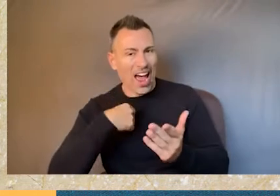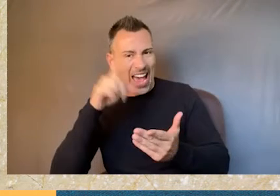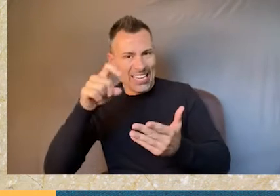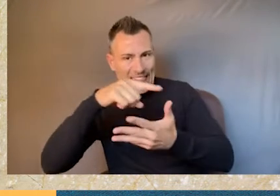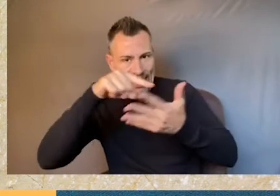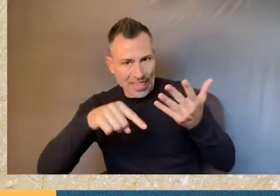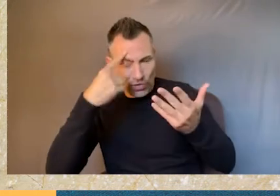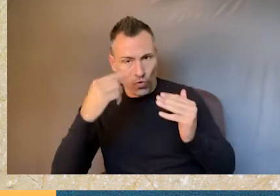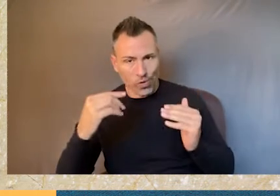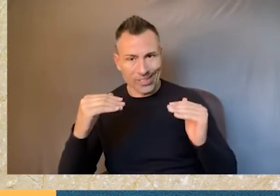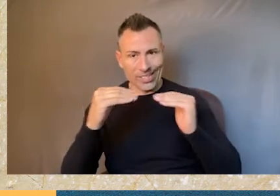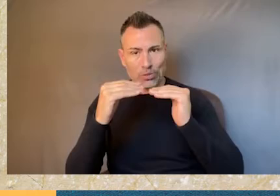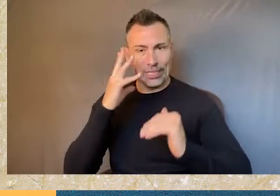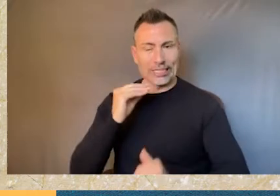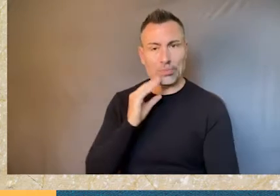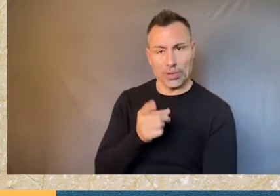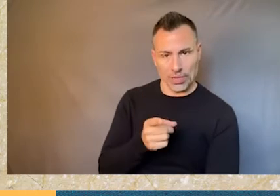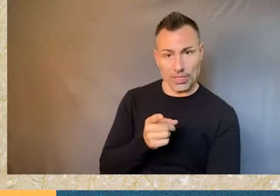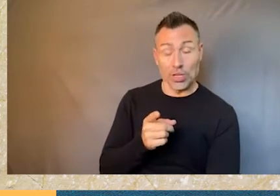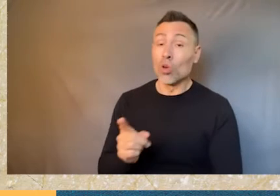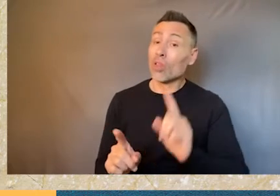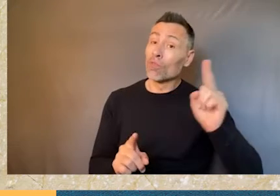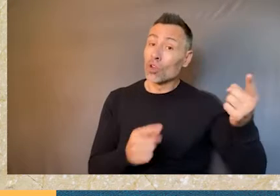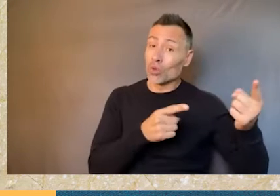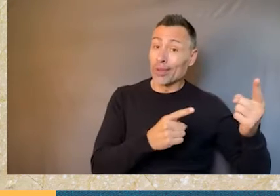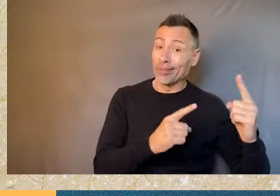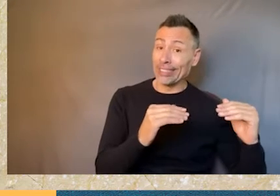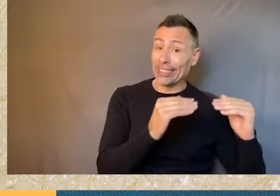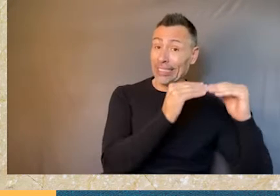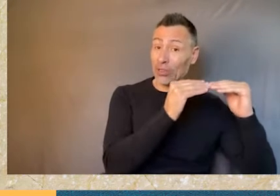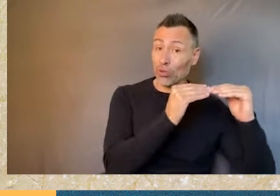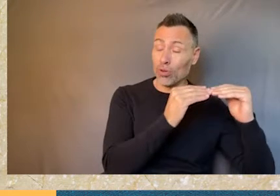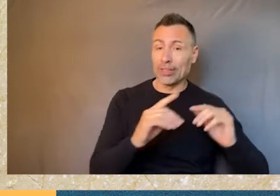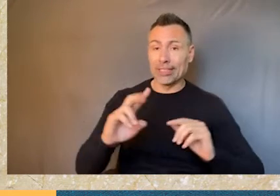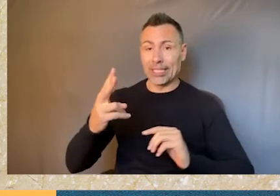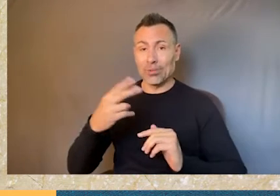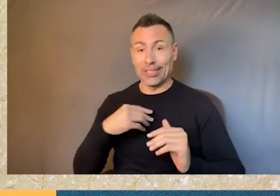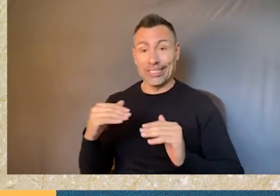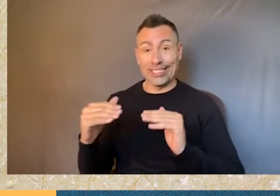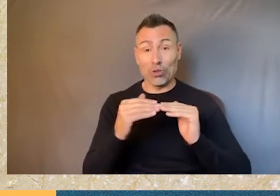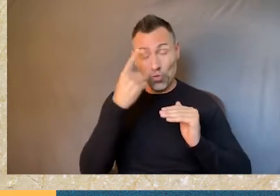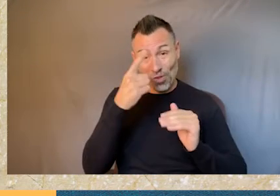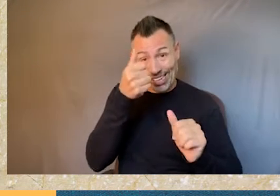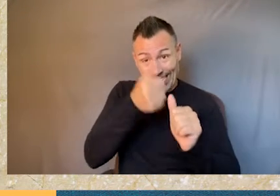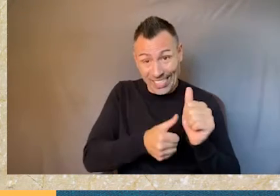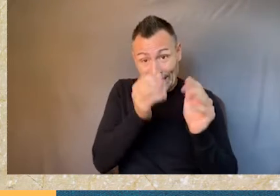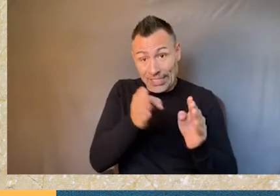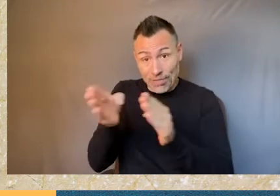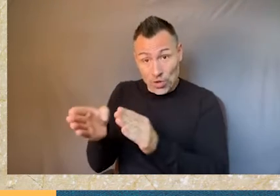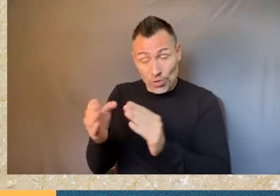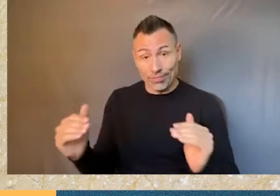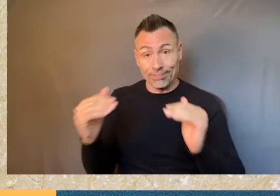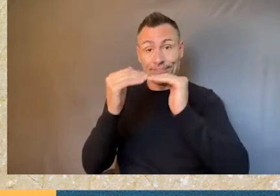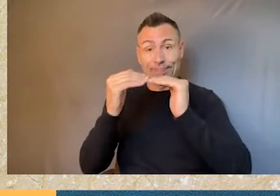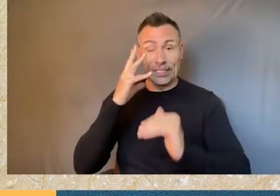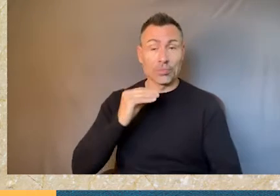being treated equitably, but not equally. Now look at the third slide. You're going to see the same